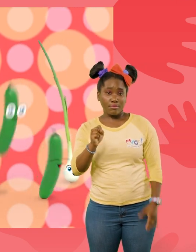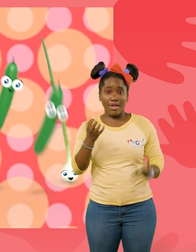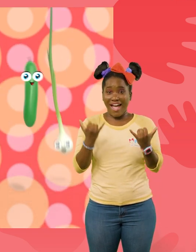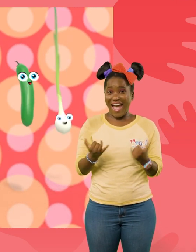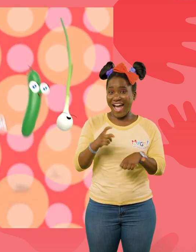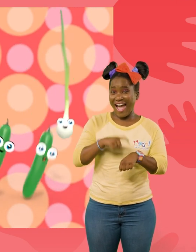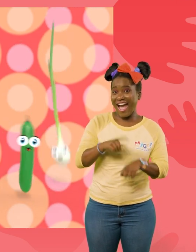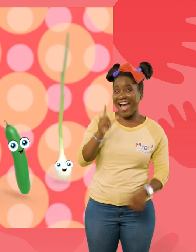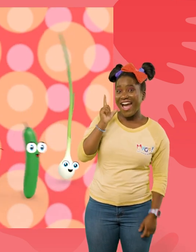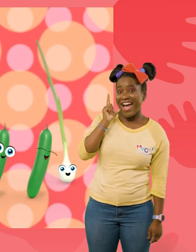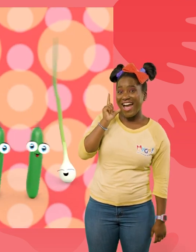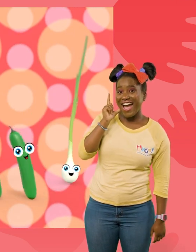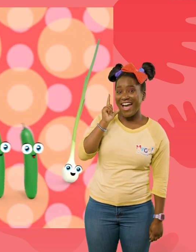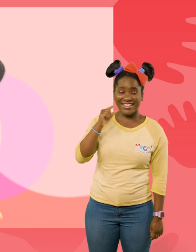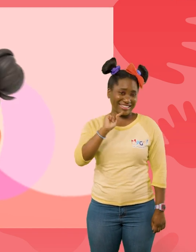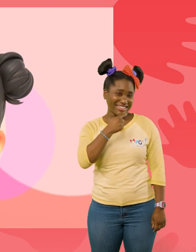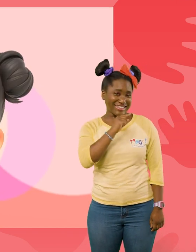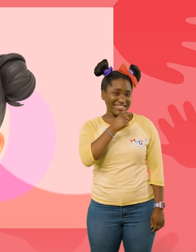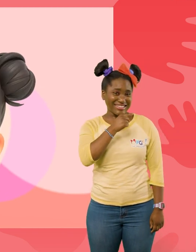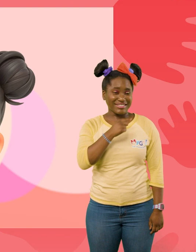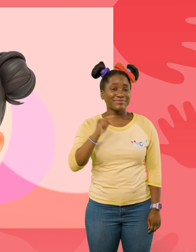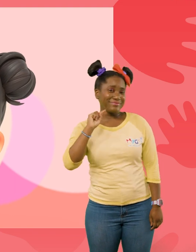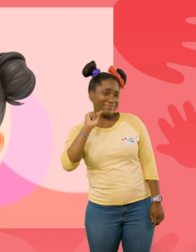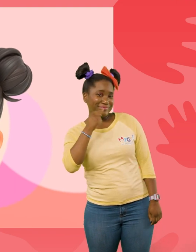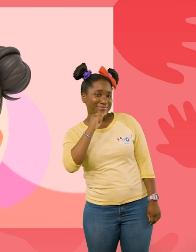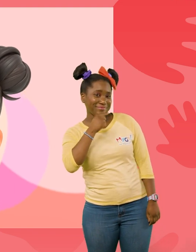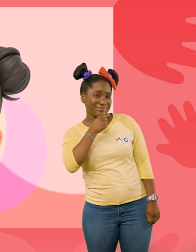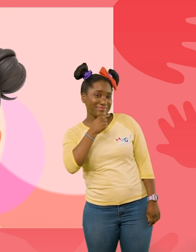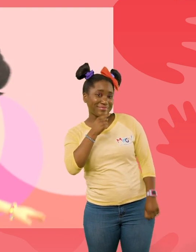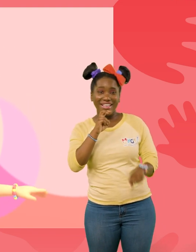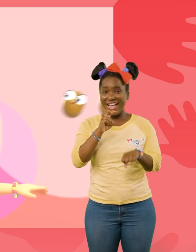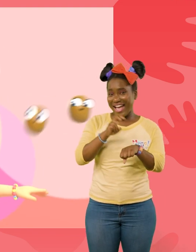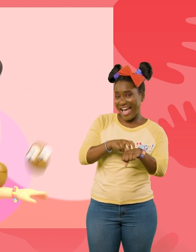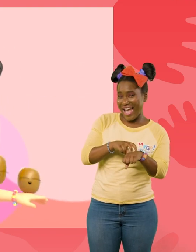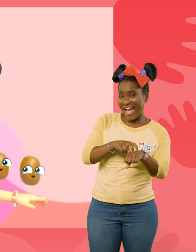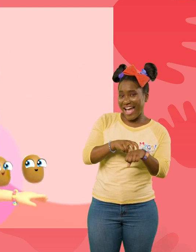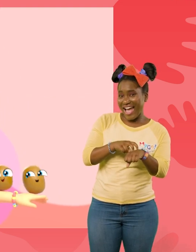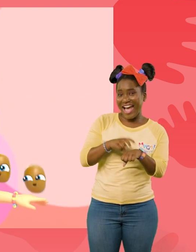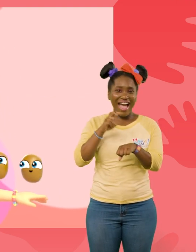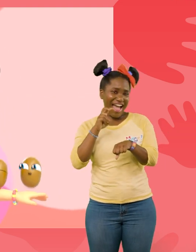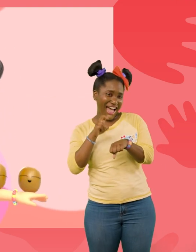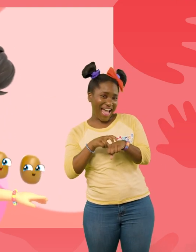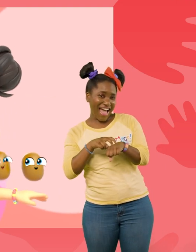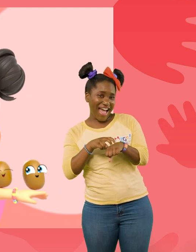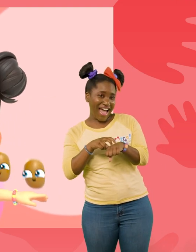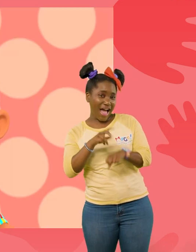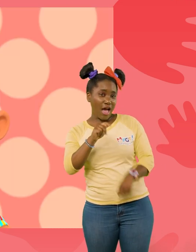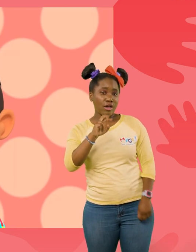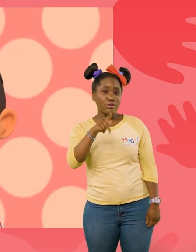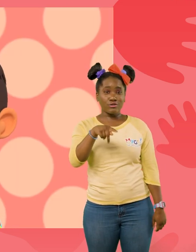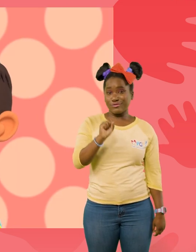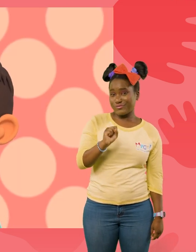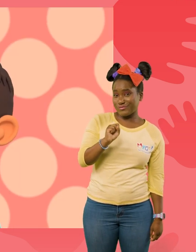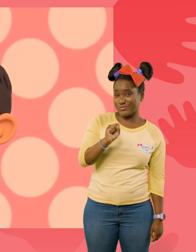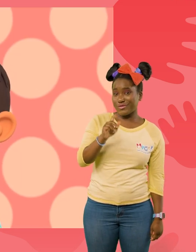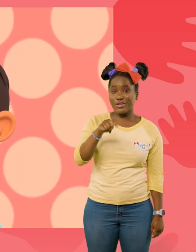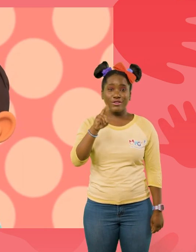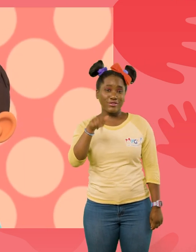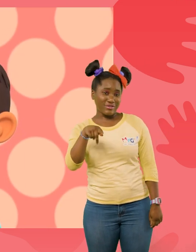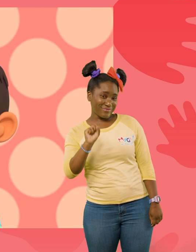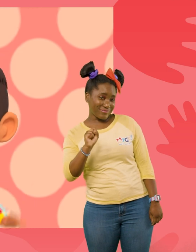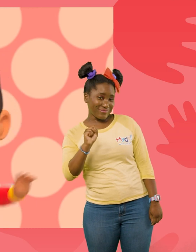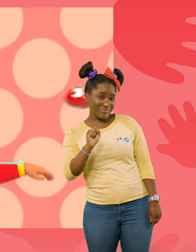Now it's time for lunch. Carrots, carrots. Potatoes, potatoes.